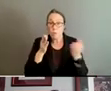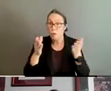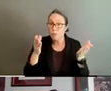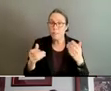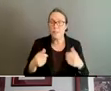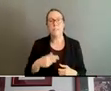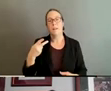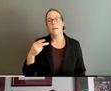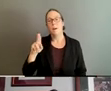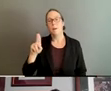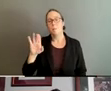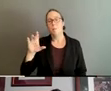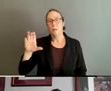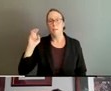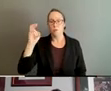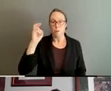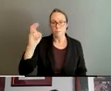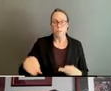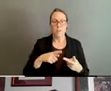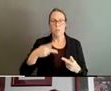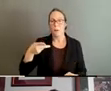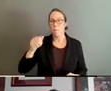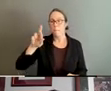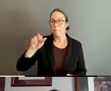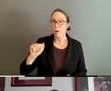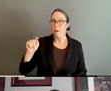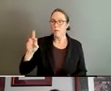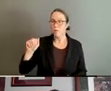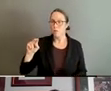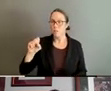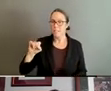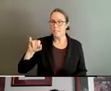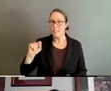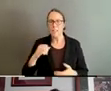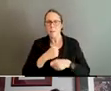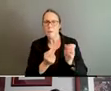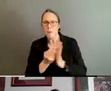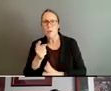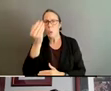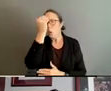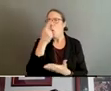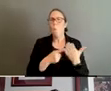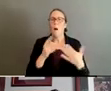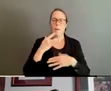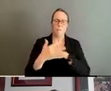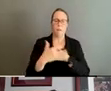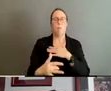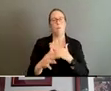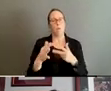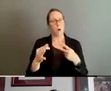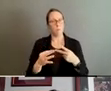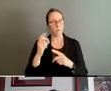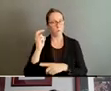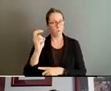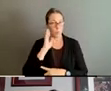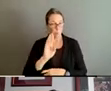or paratransit, to identify what the local or private accessible transportation options will be. Also,